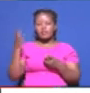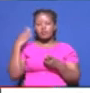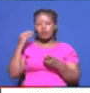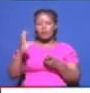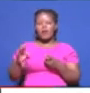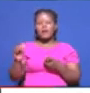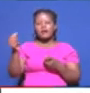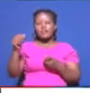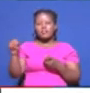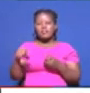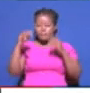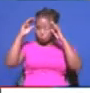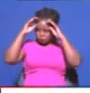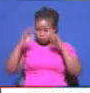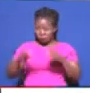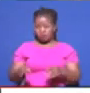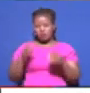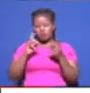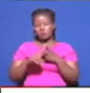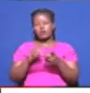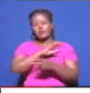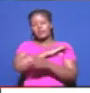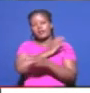for devolution and of course energy.